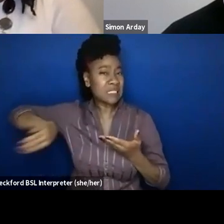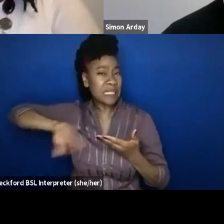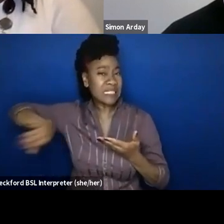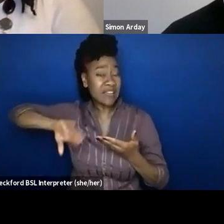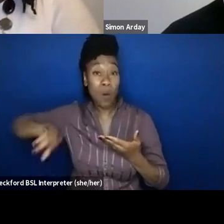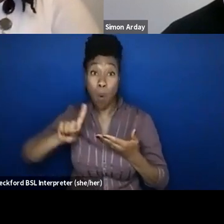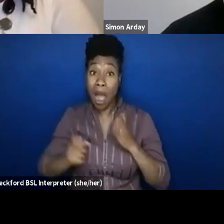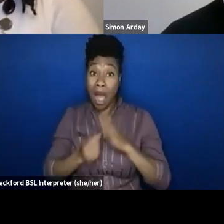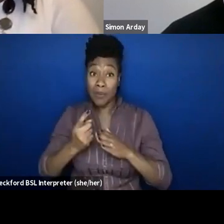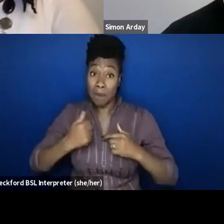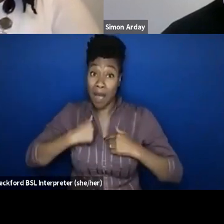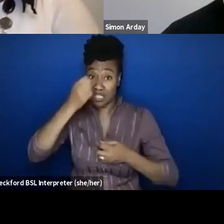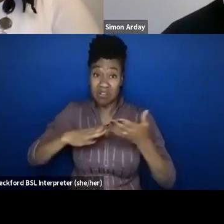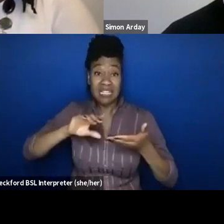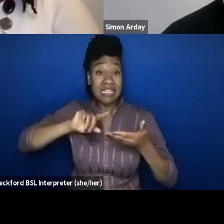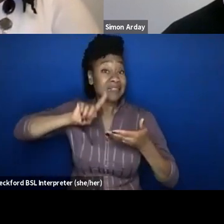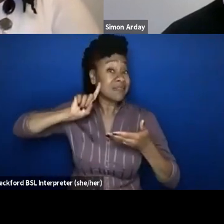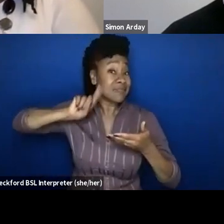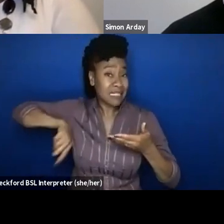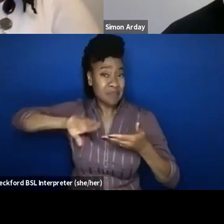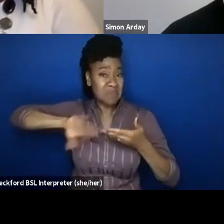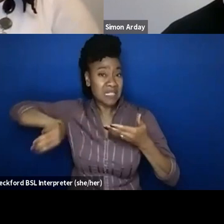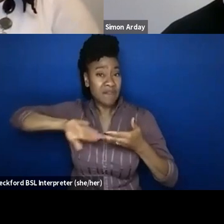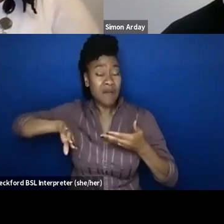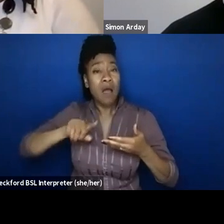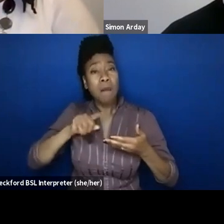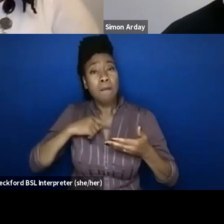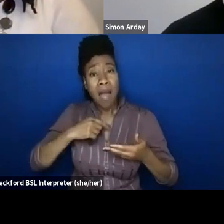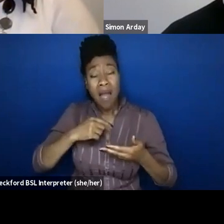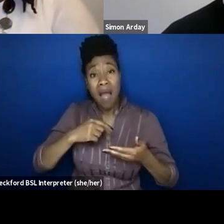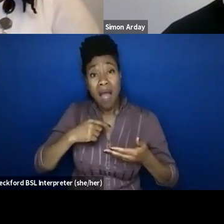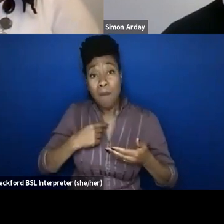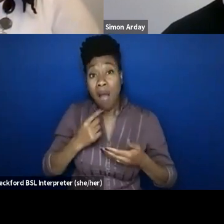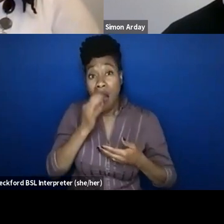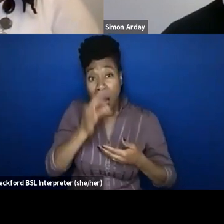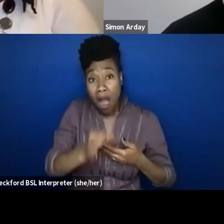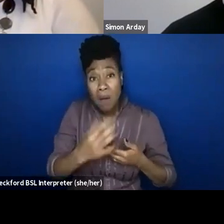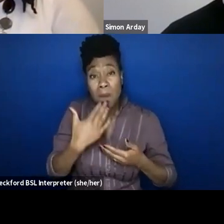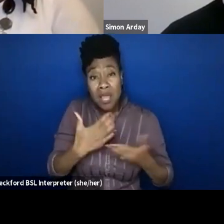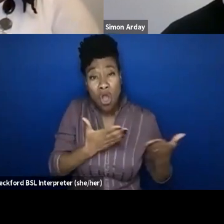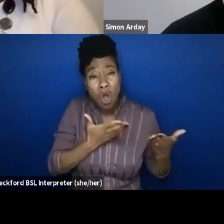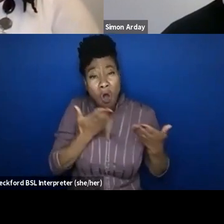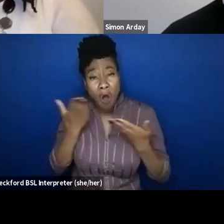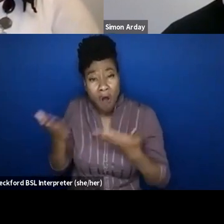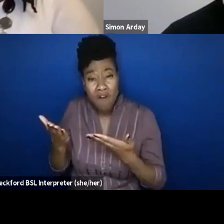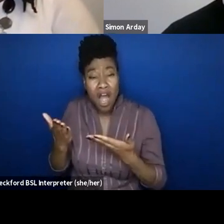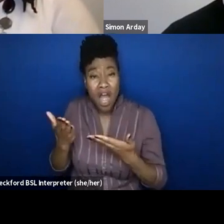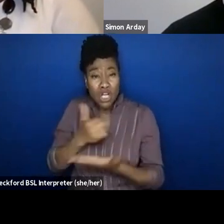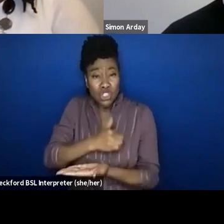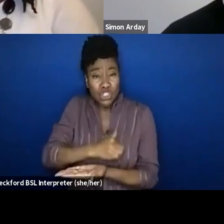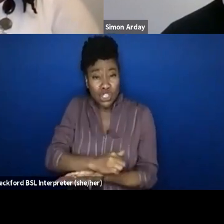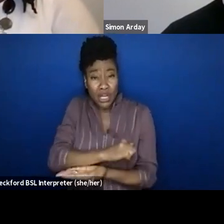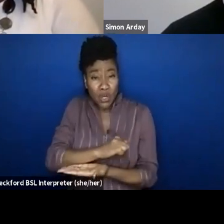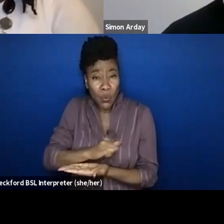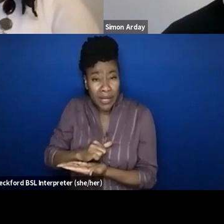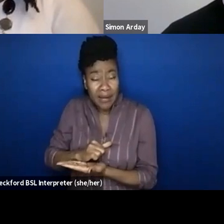experience, to offer genuine care and compassion to, you know, the person that you're treating just goes a hell of a long